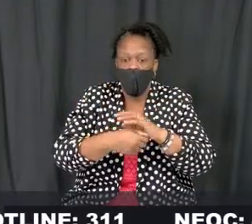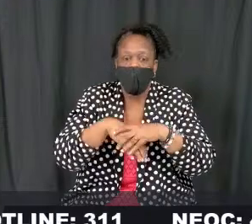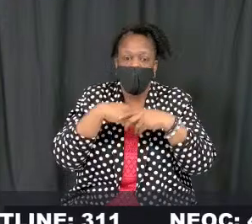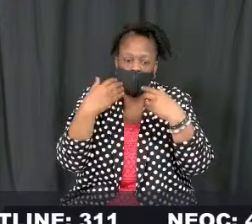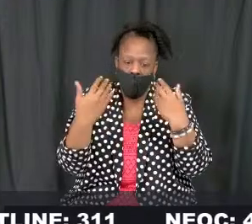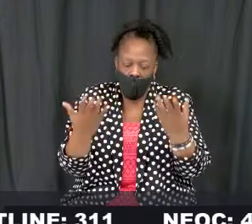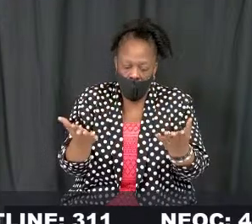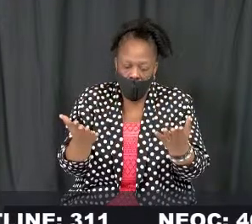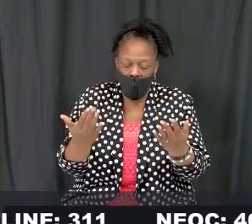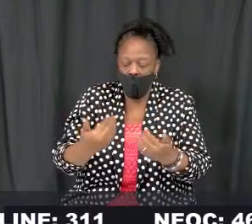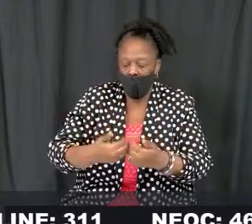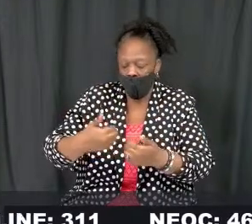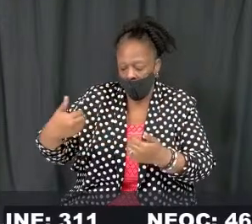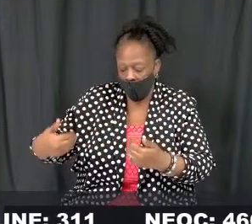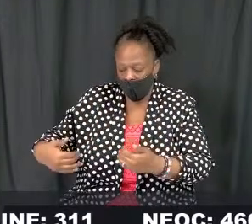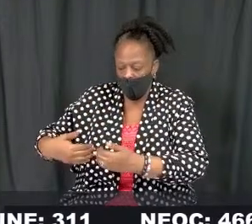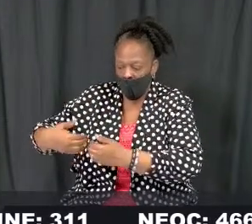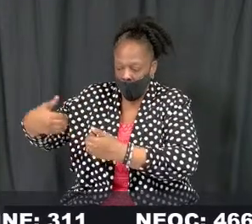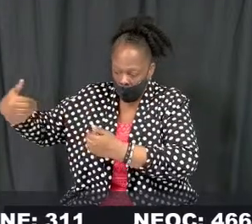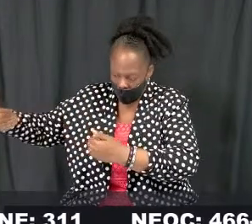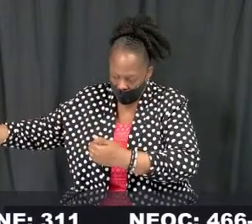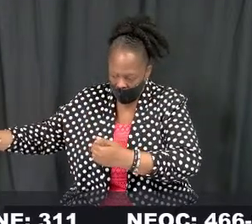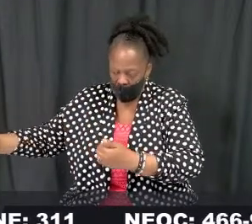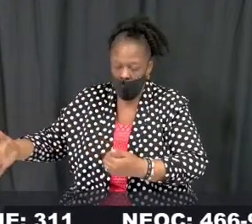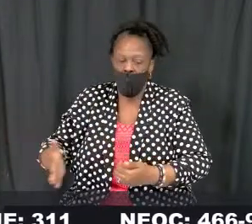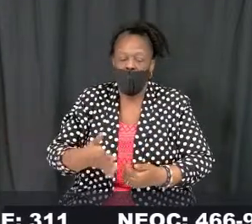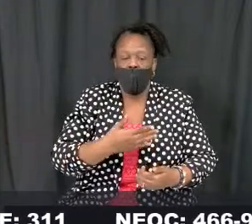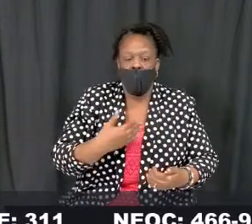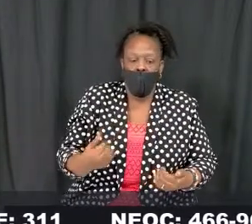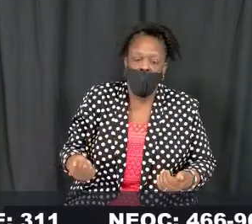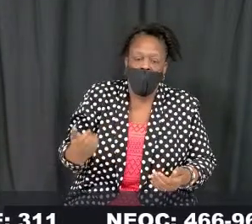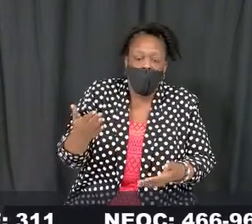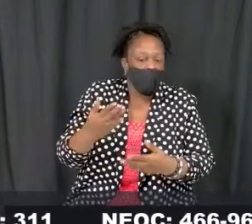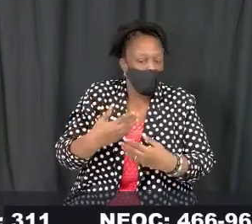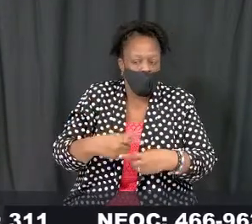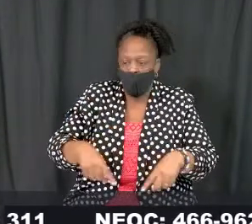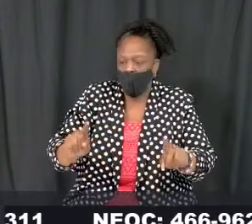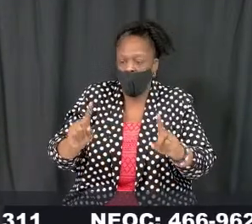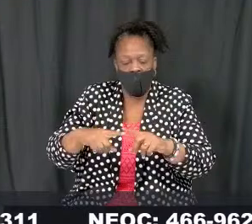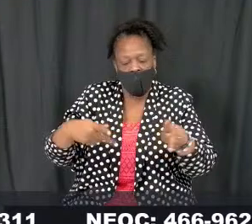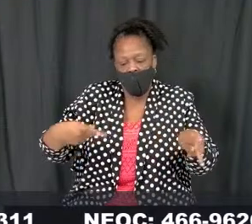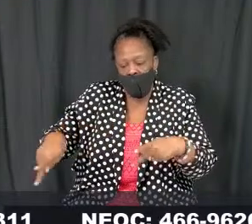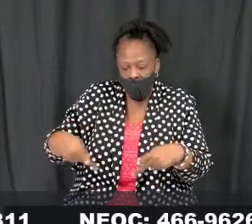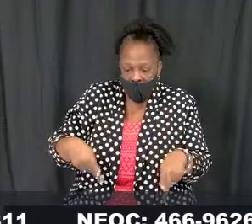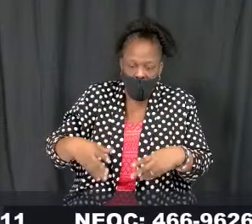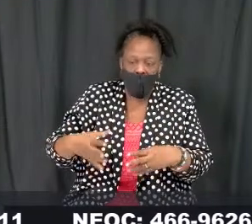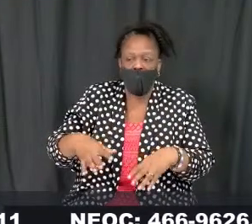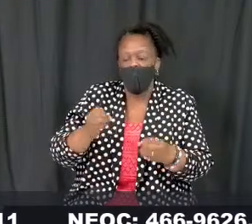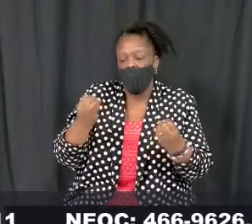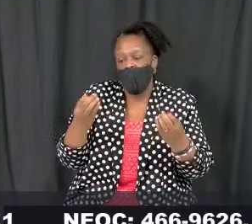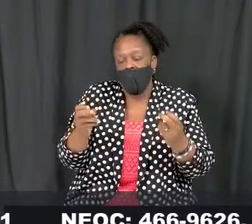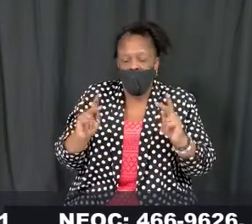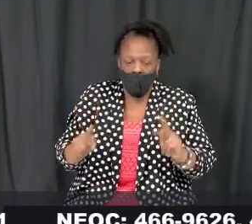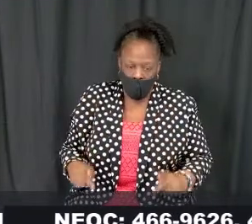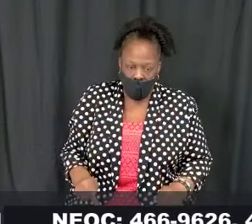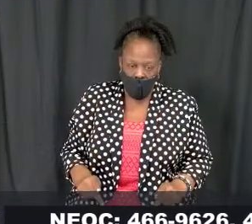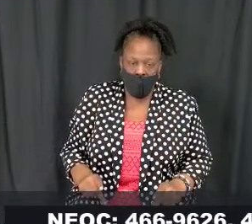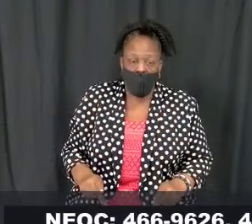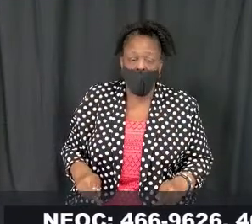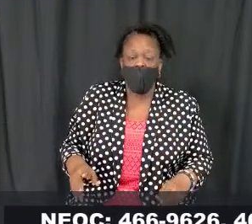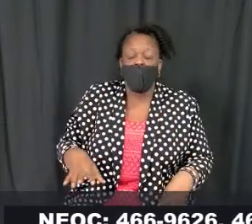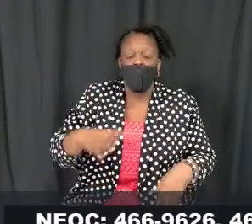social distancing, avoiding crowds, and physical distancing. And most importantly,